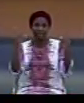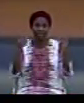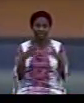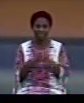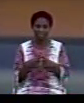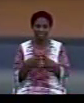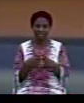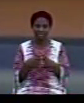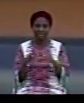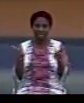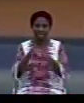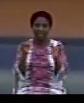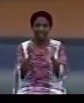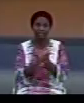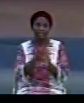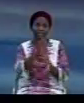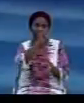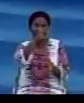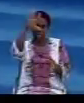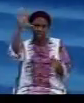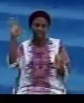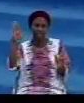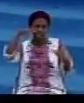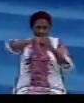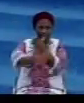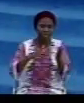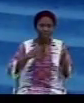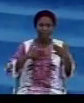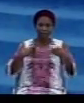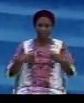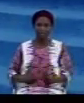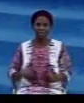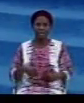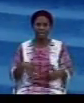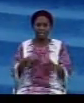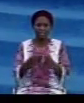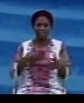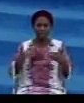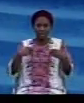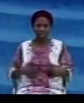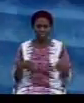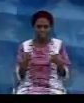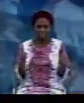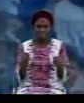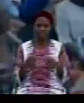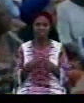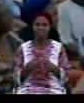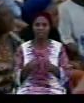bi ina yẹn se wọ mi lara niyẹn ti ina yẹn wọ mi lamọ a shake ara mi gbaga